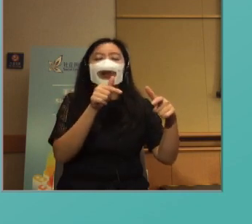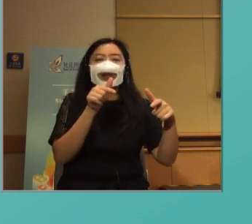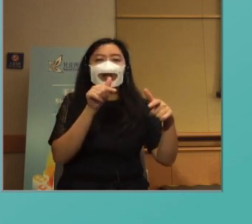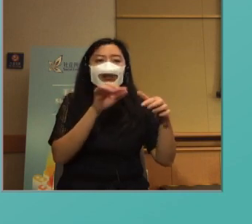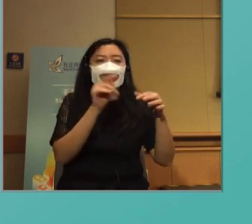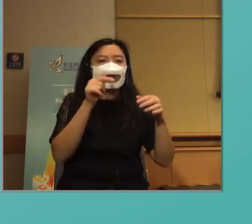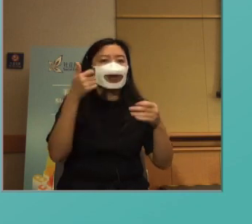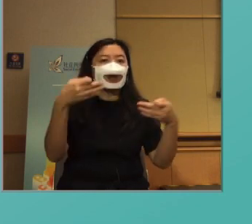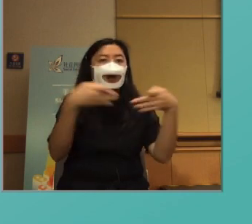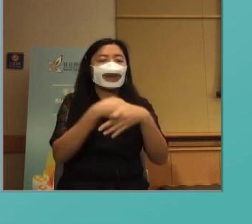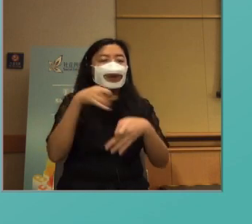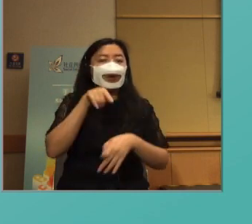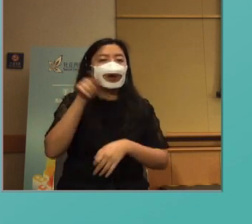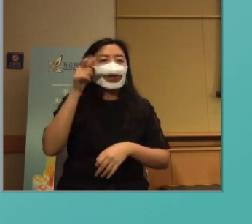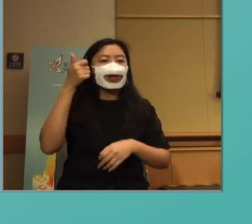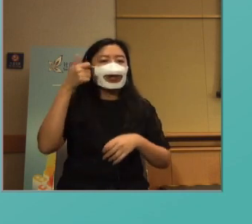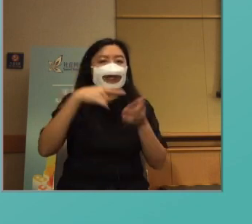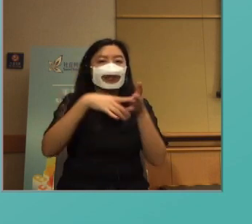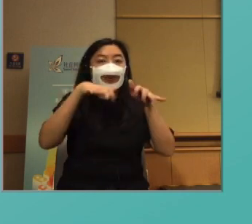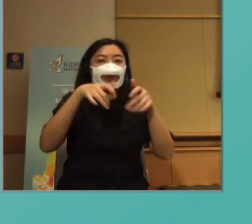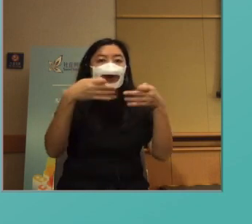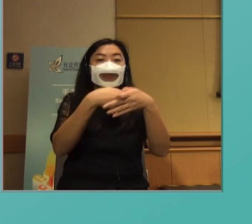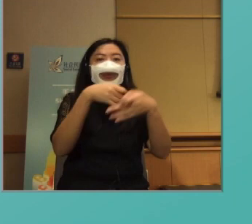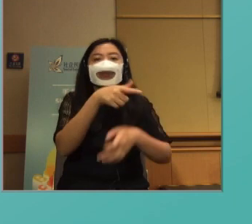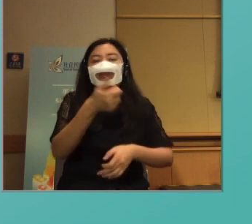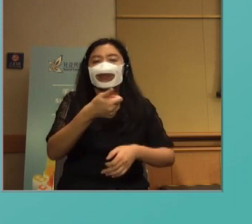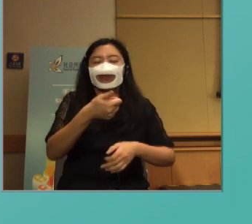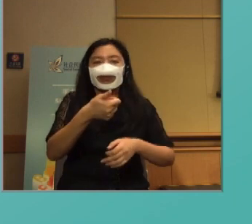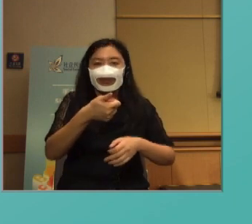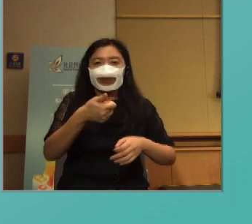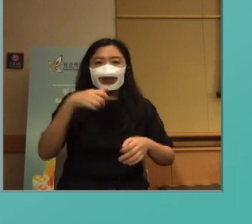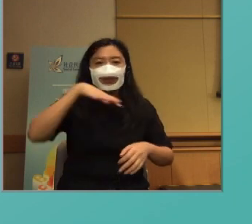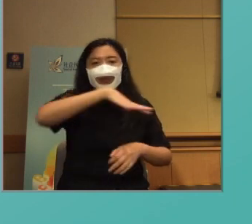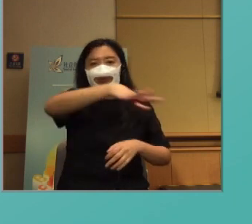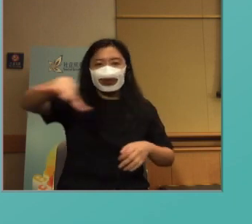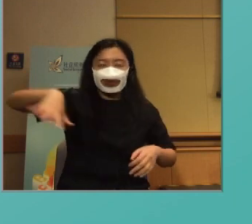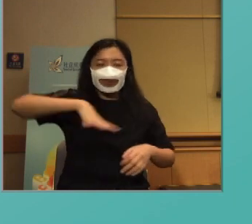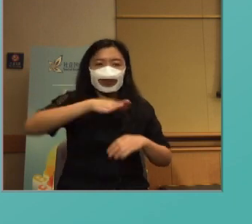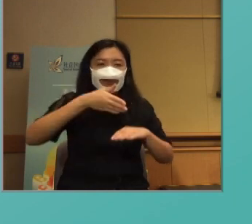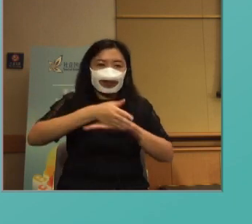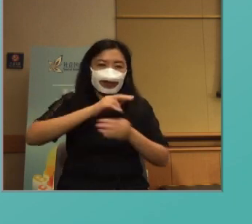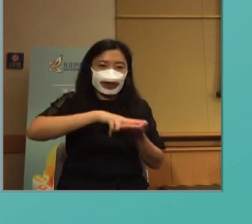entire social enterprise campaign can be pre-programmed and